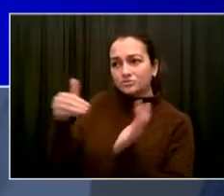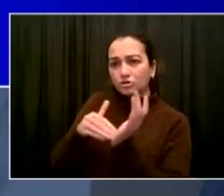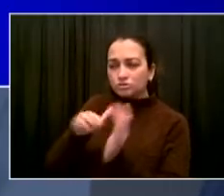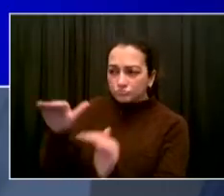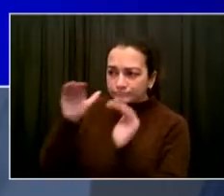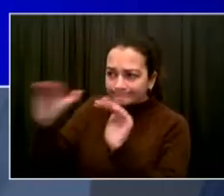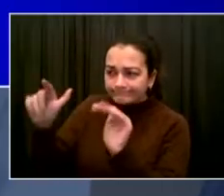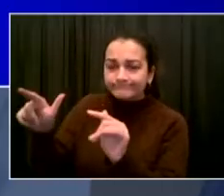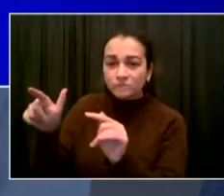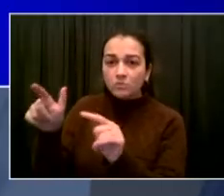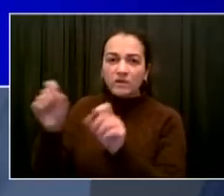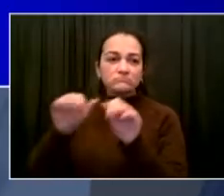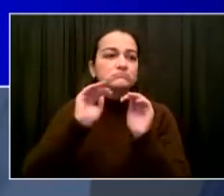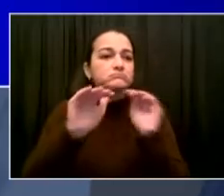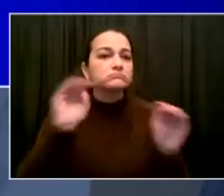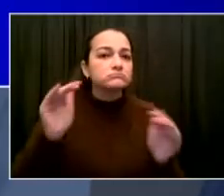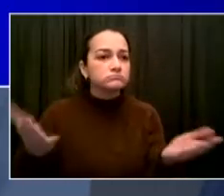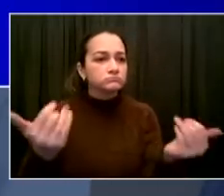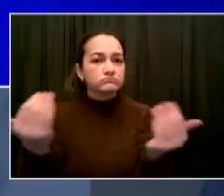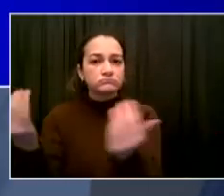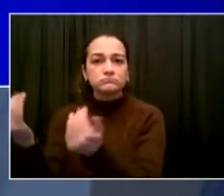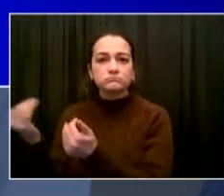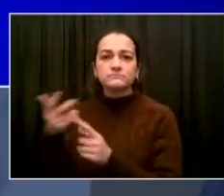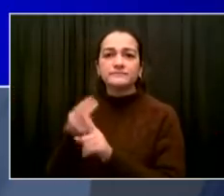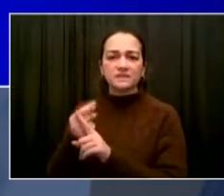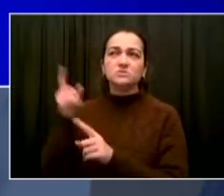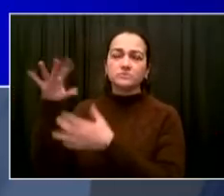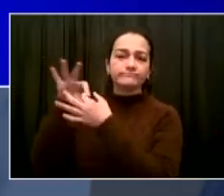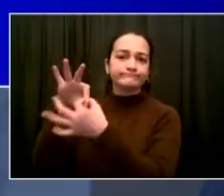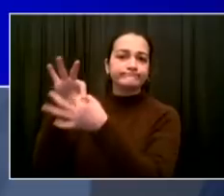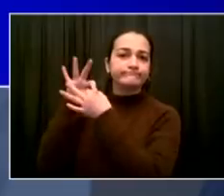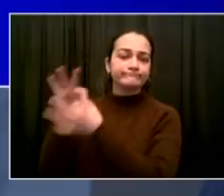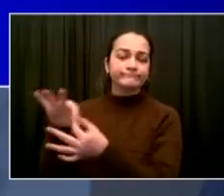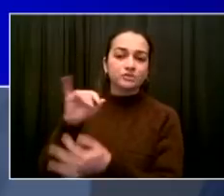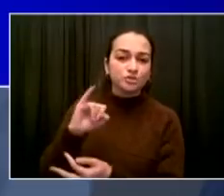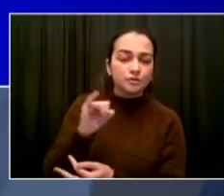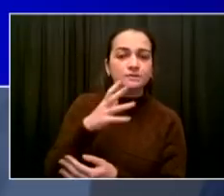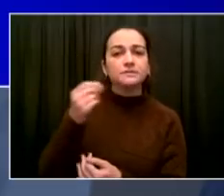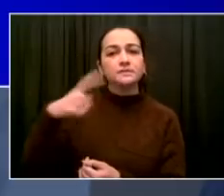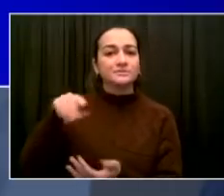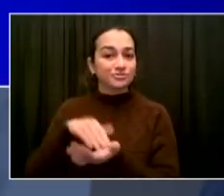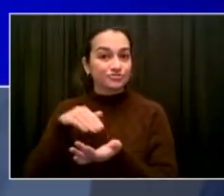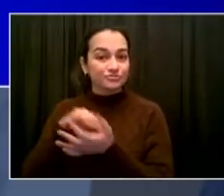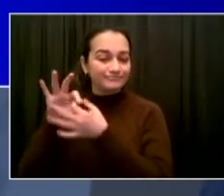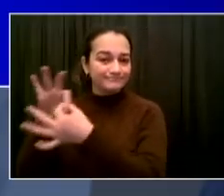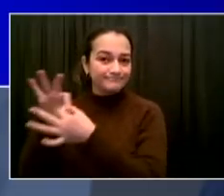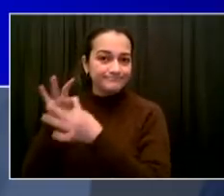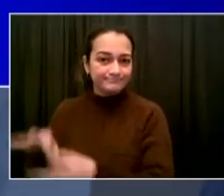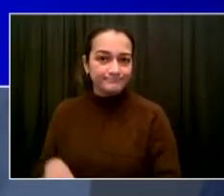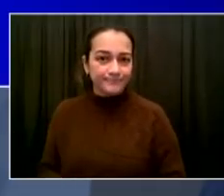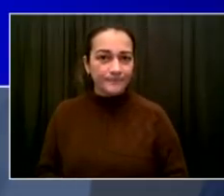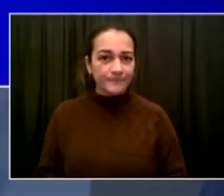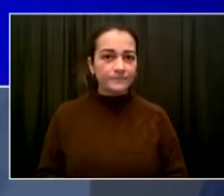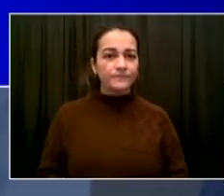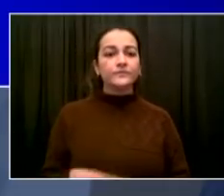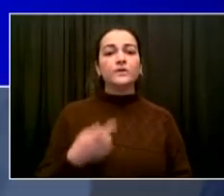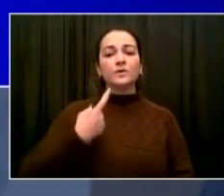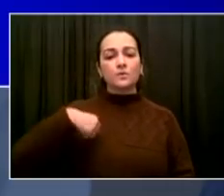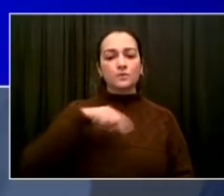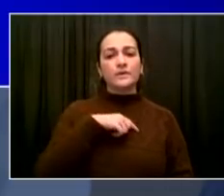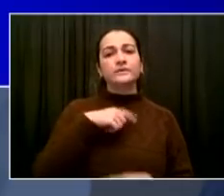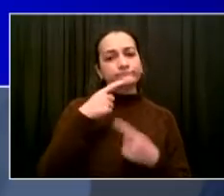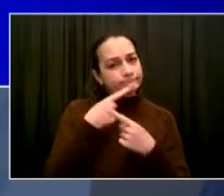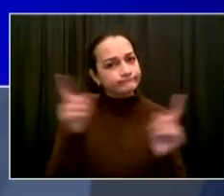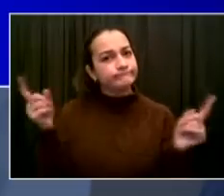out starting today. Also, on the federal front, the federal government has done so much to help New